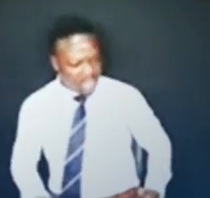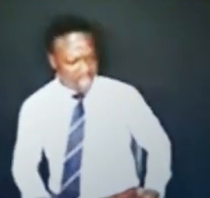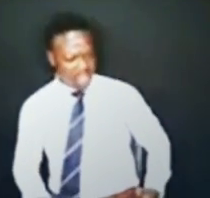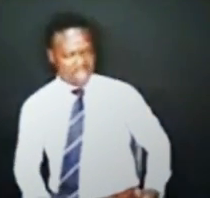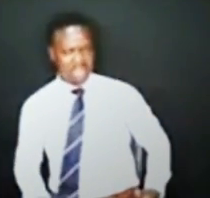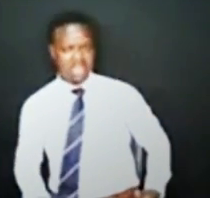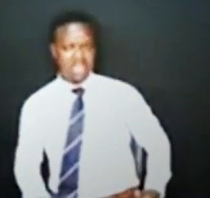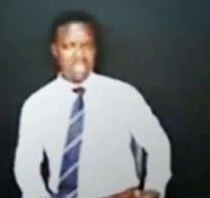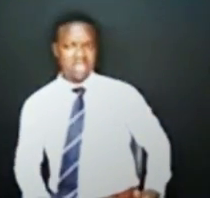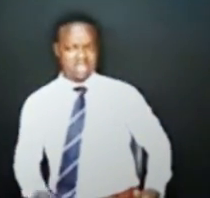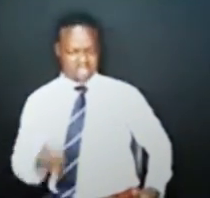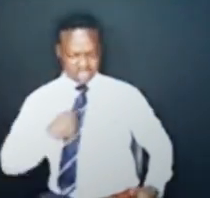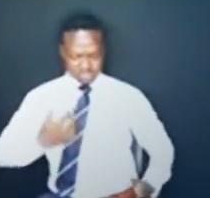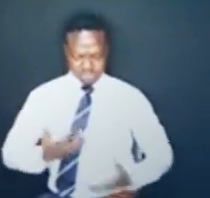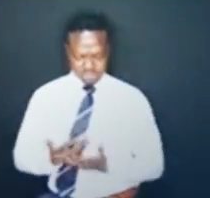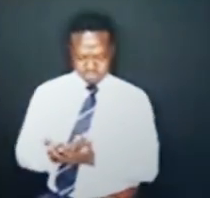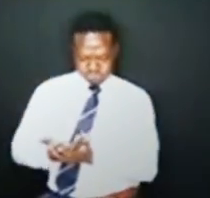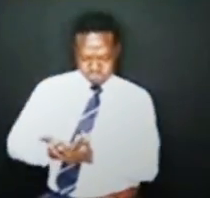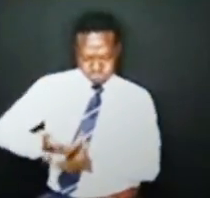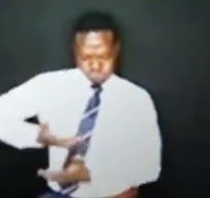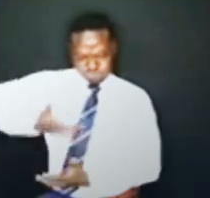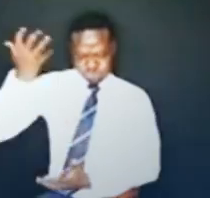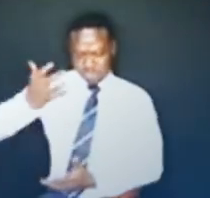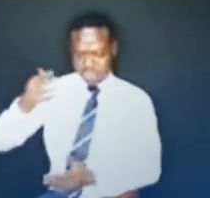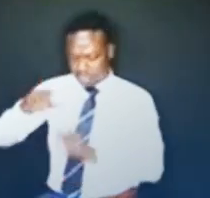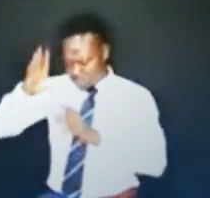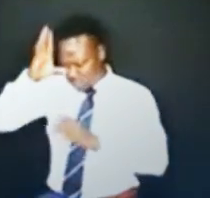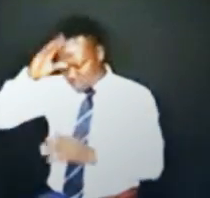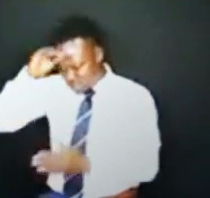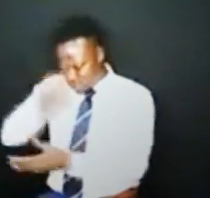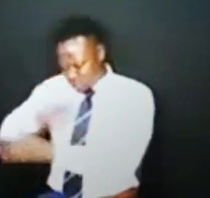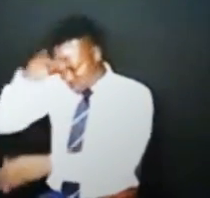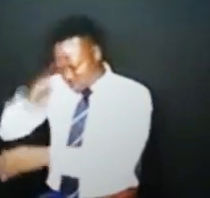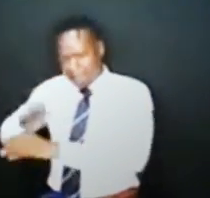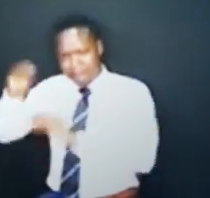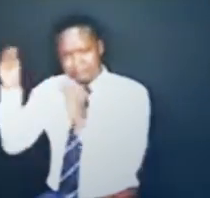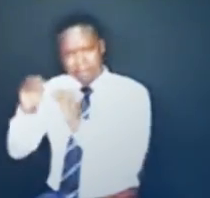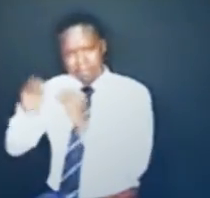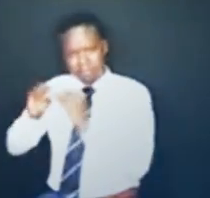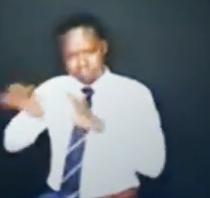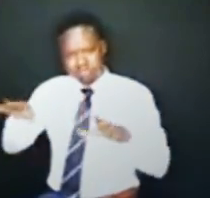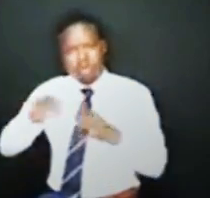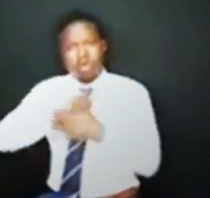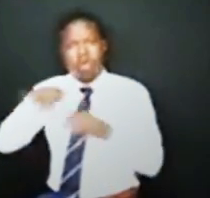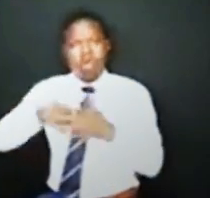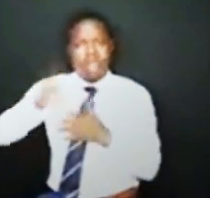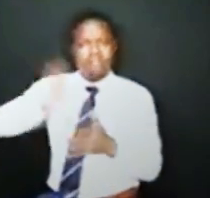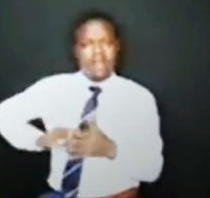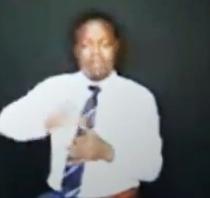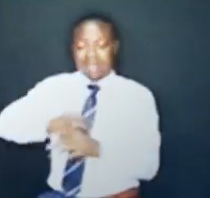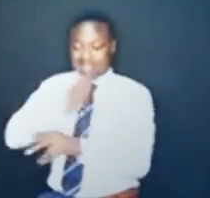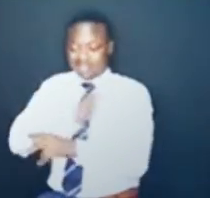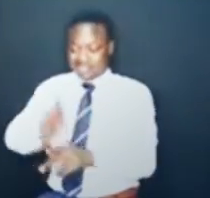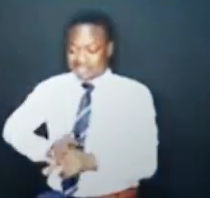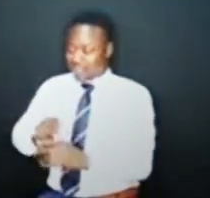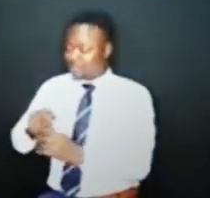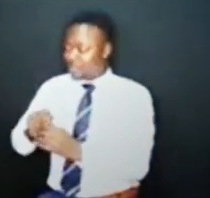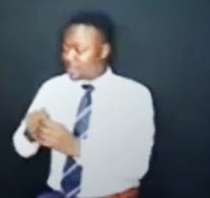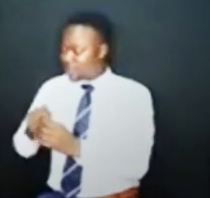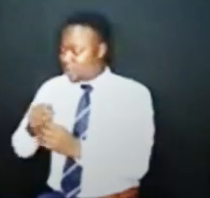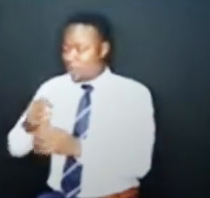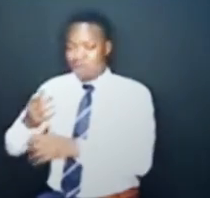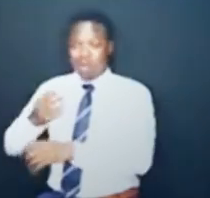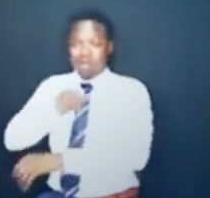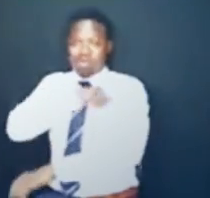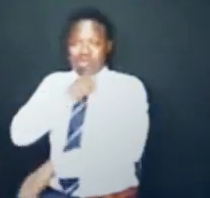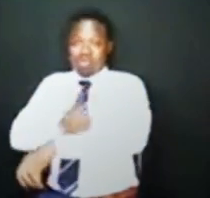vast wealth, his many sons, and all the and all the ways the king had honored him, and